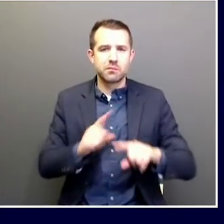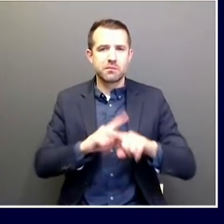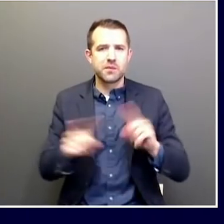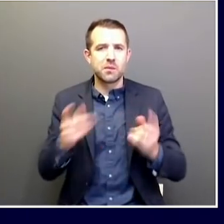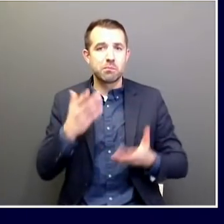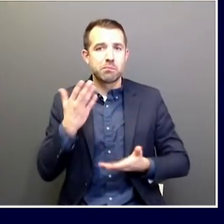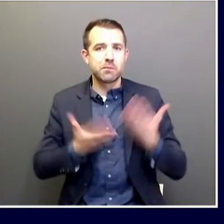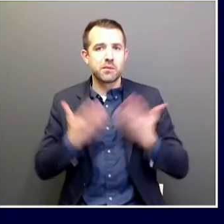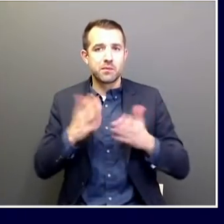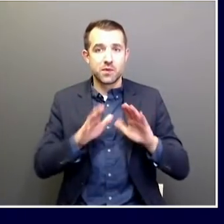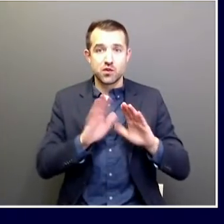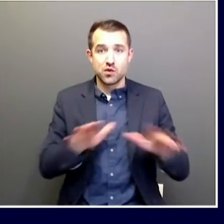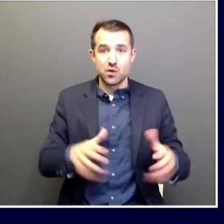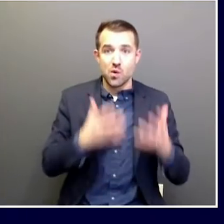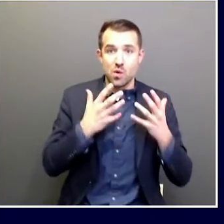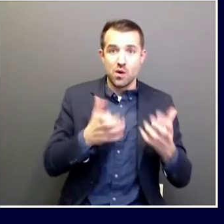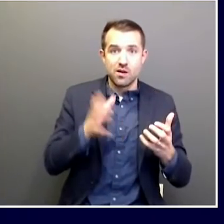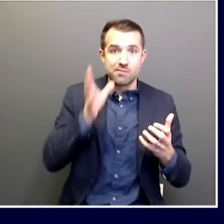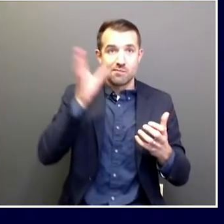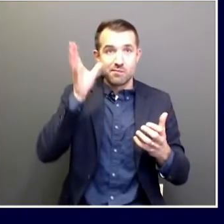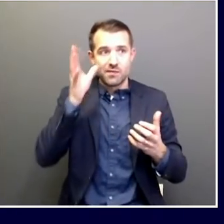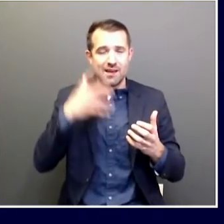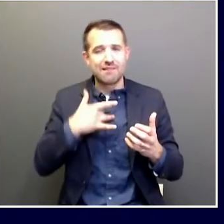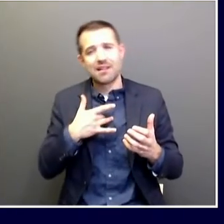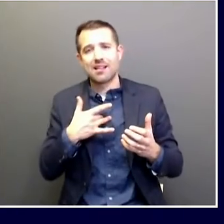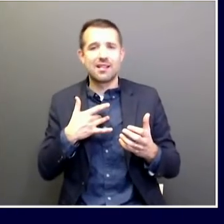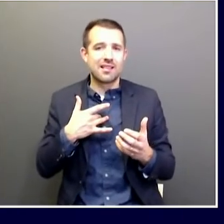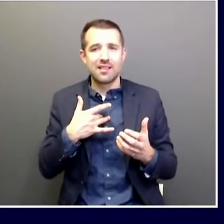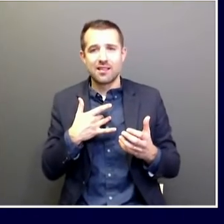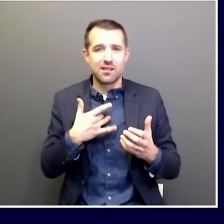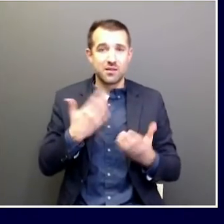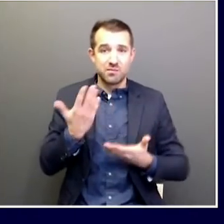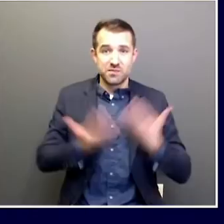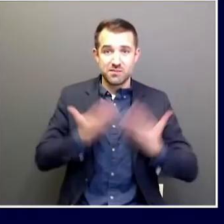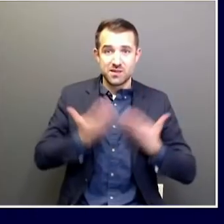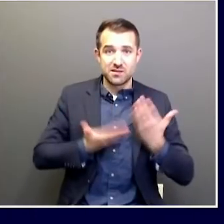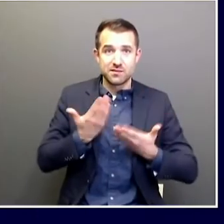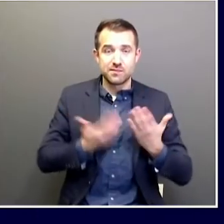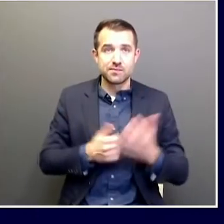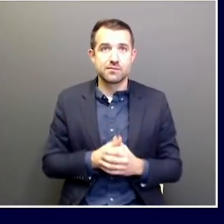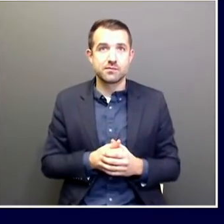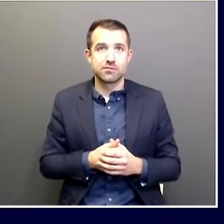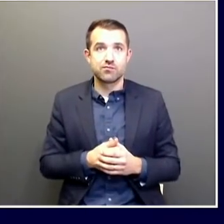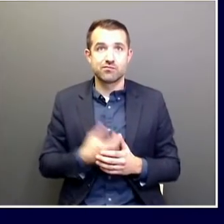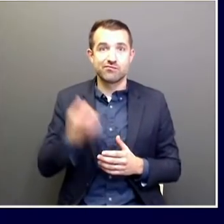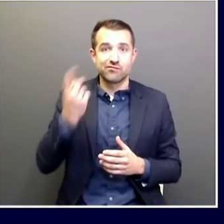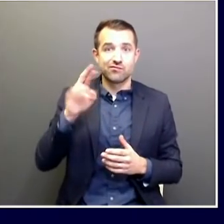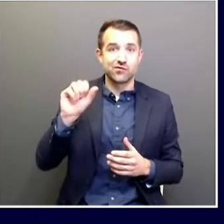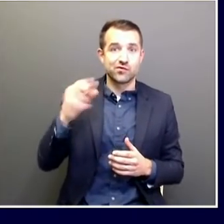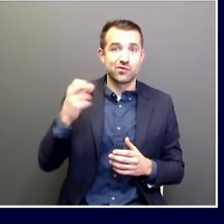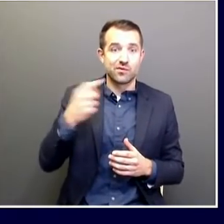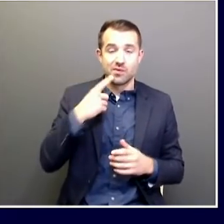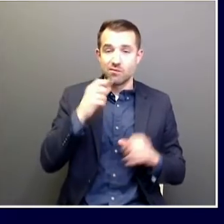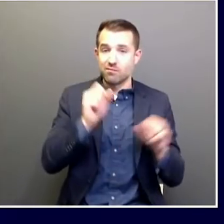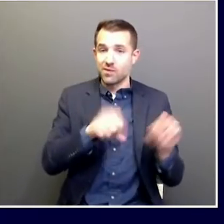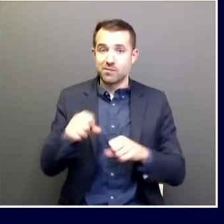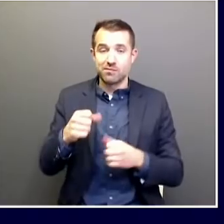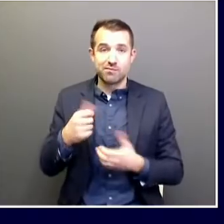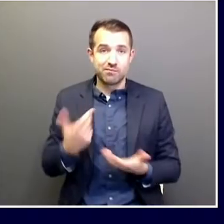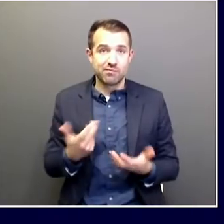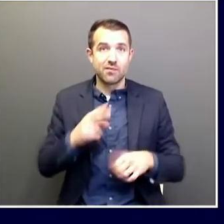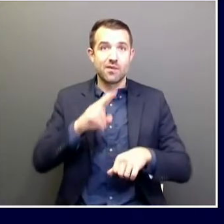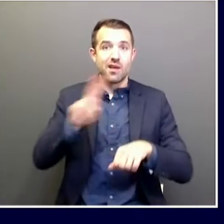that? It could be. Yeah. There are some national surveys that have looked at